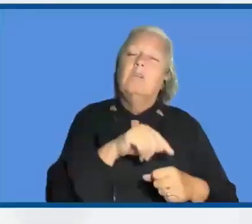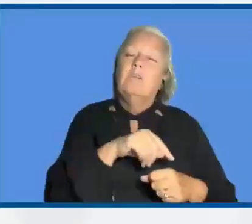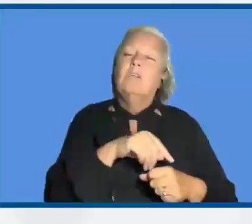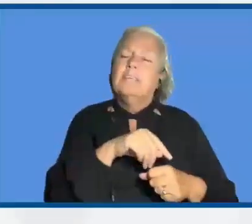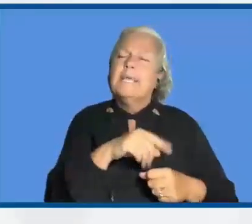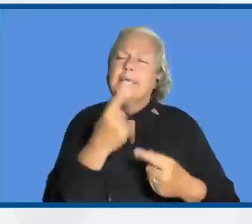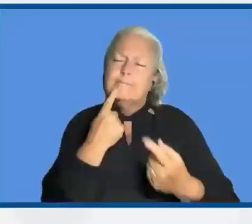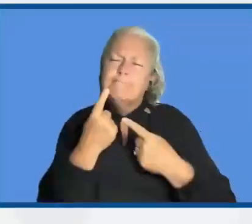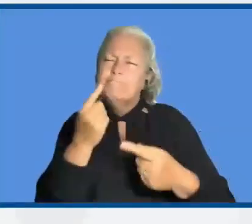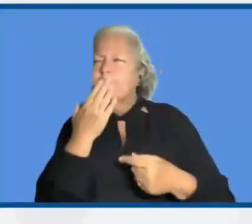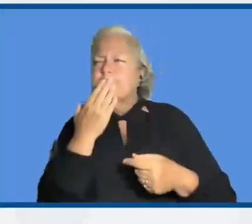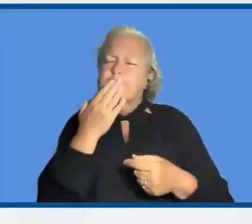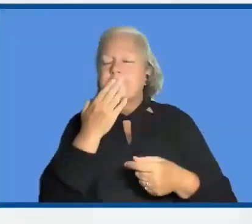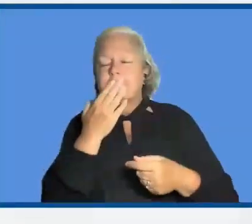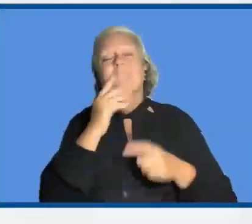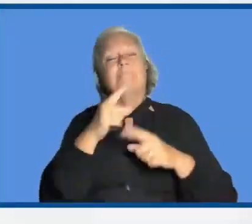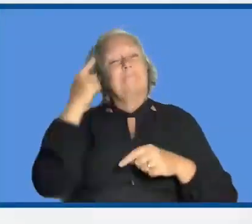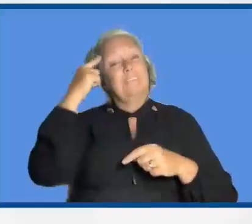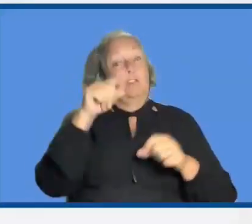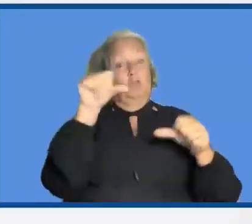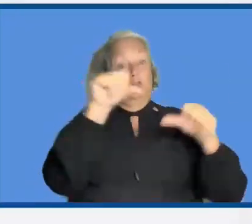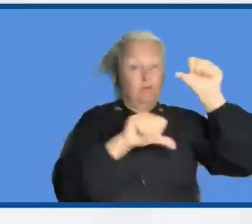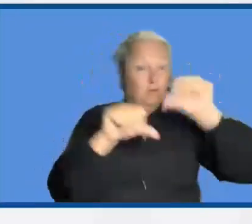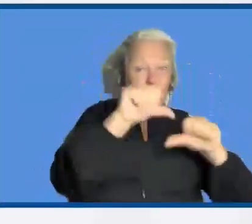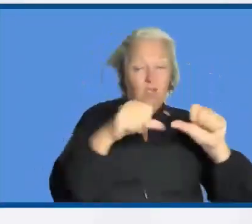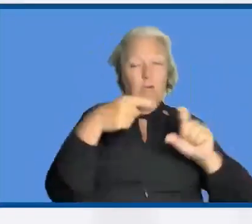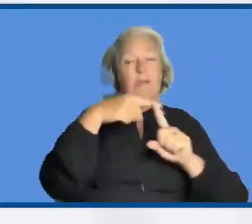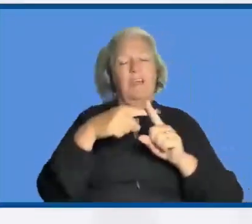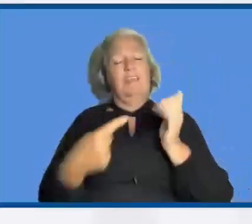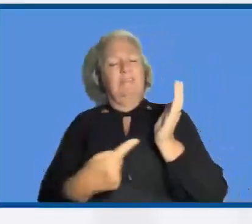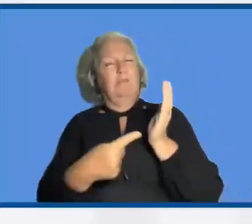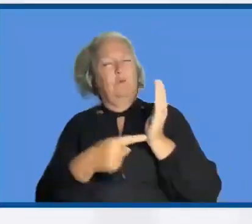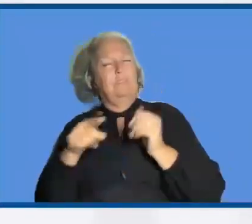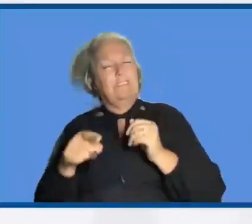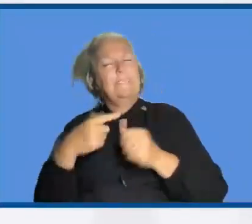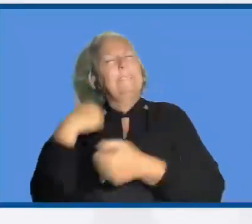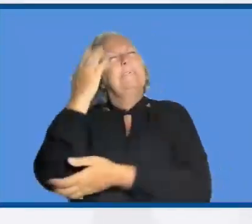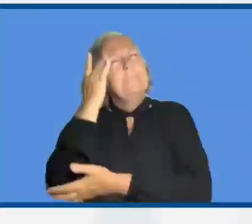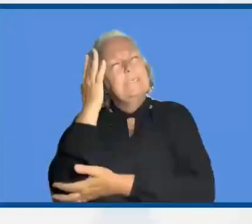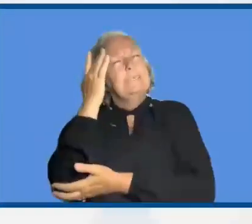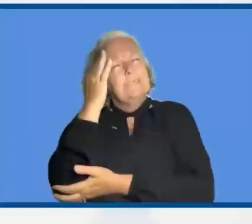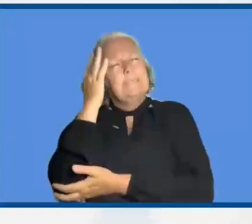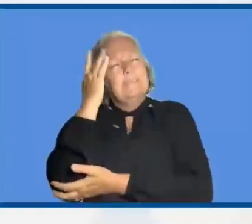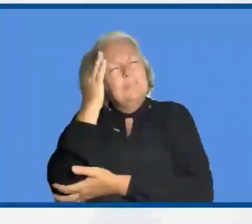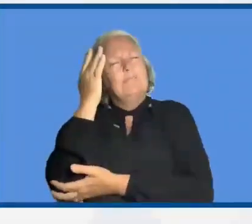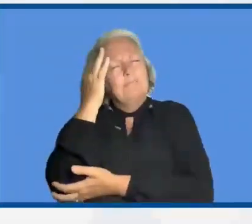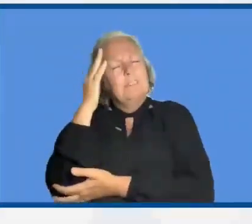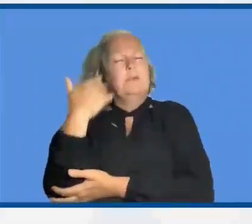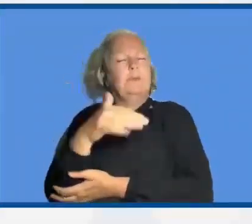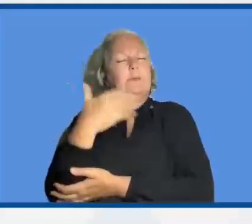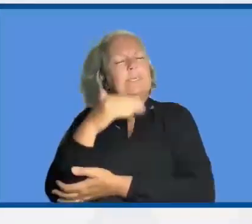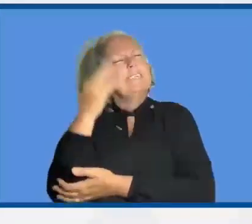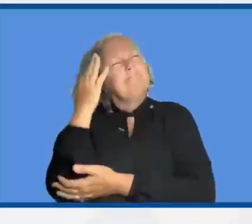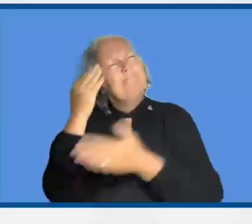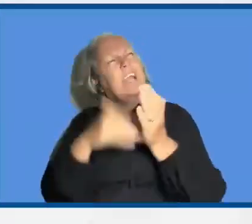the importance of this science and technology platform. I have been thinking a lot about this because we see science and